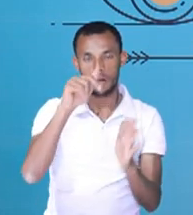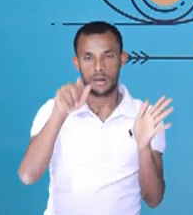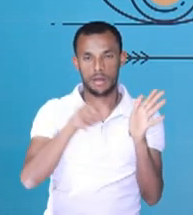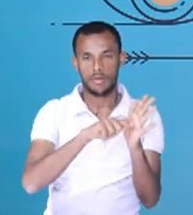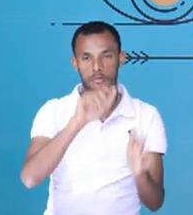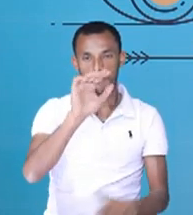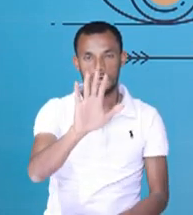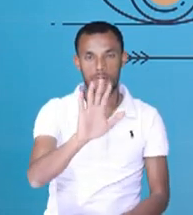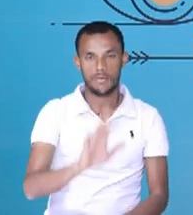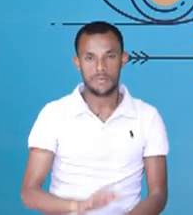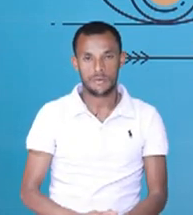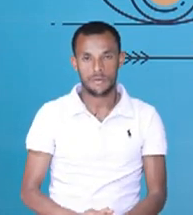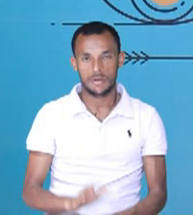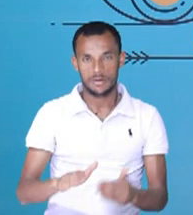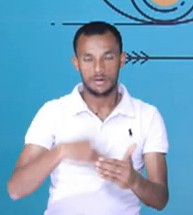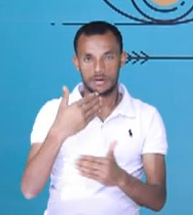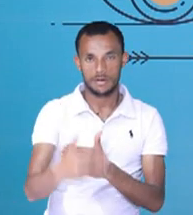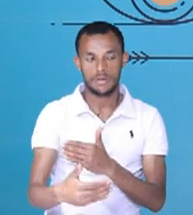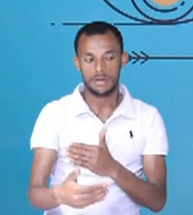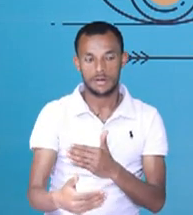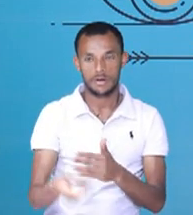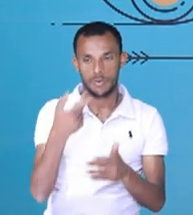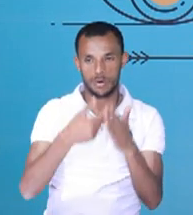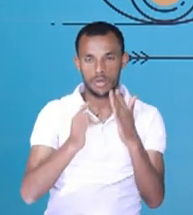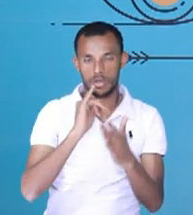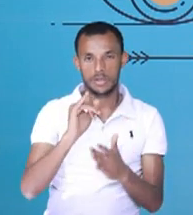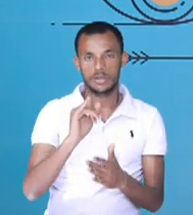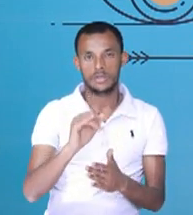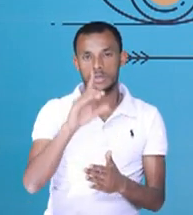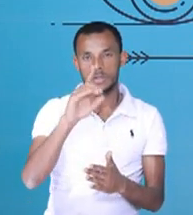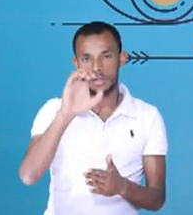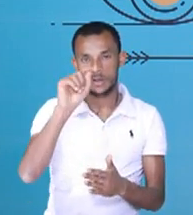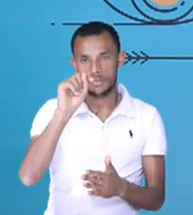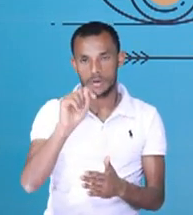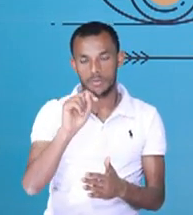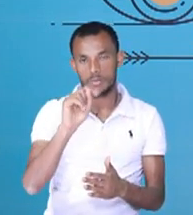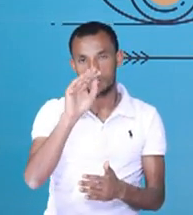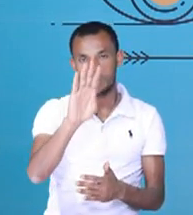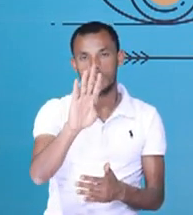-5, then what is the determinant of B?